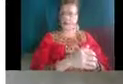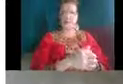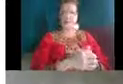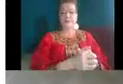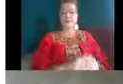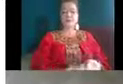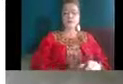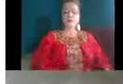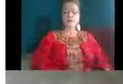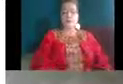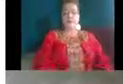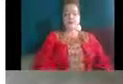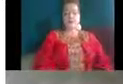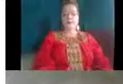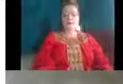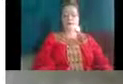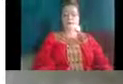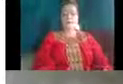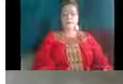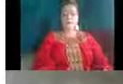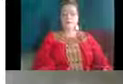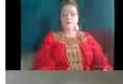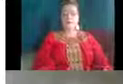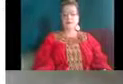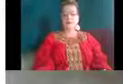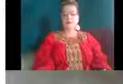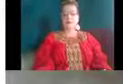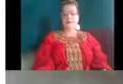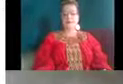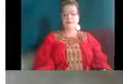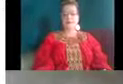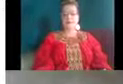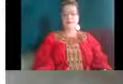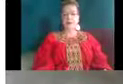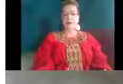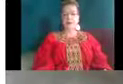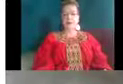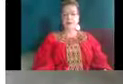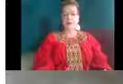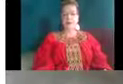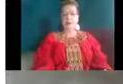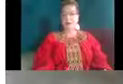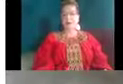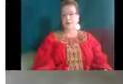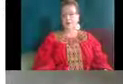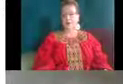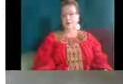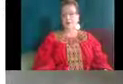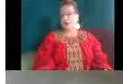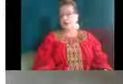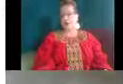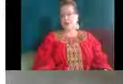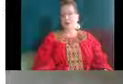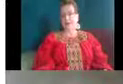so they come in um smart speakers that have video here which you can see or just